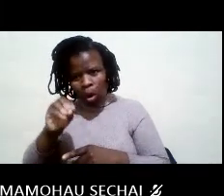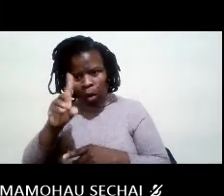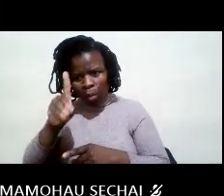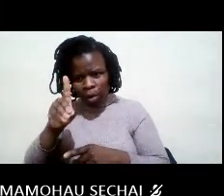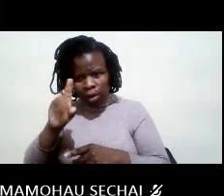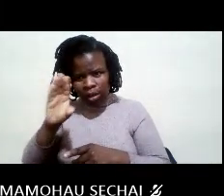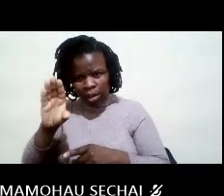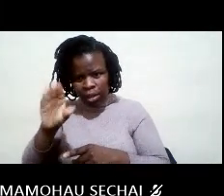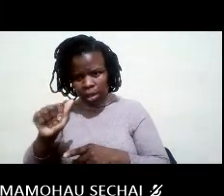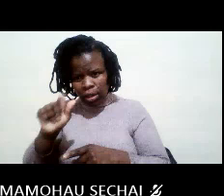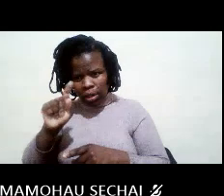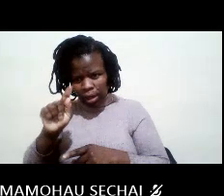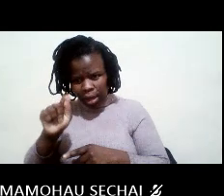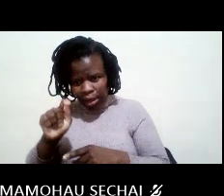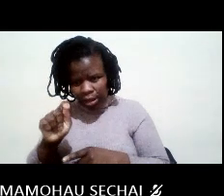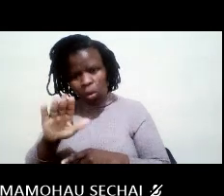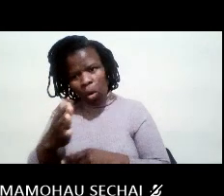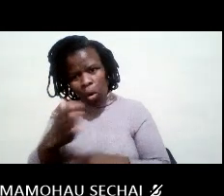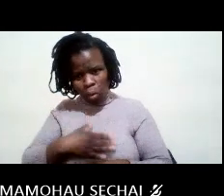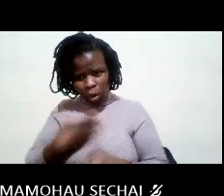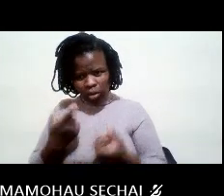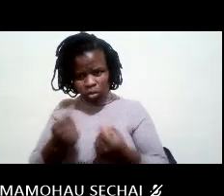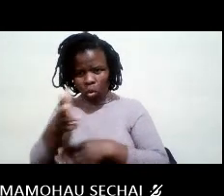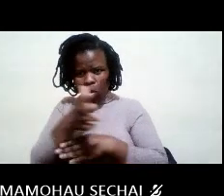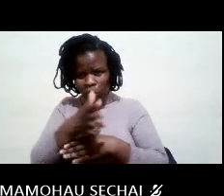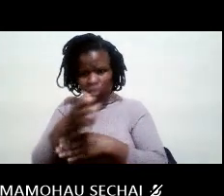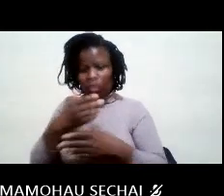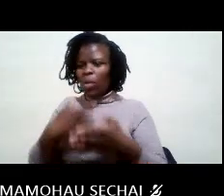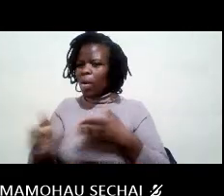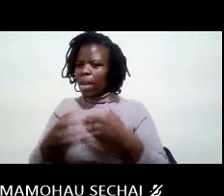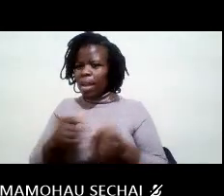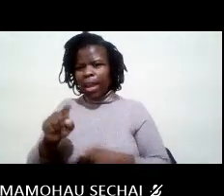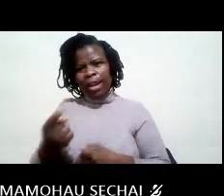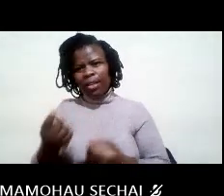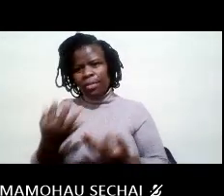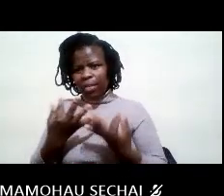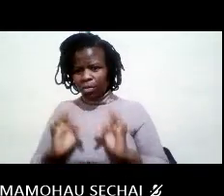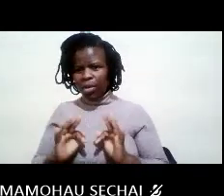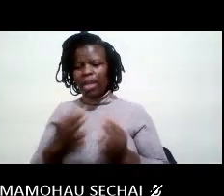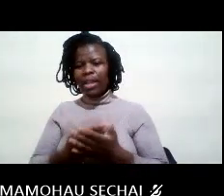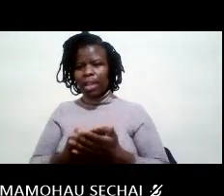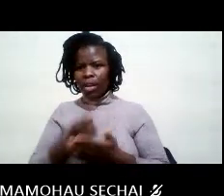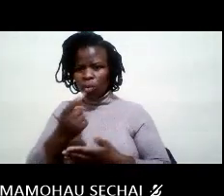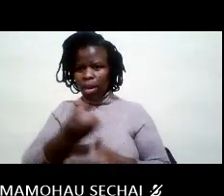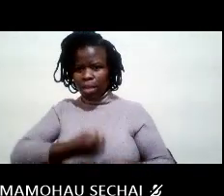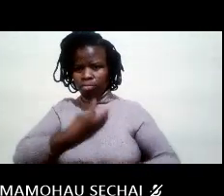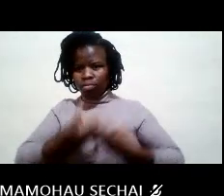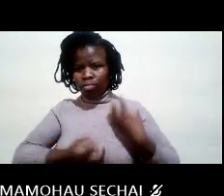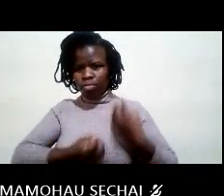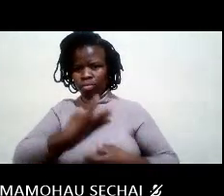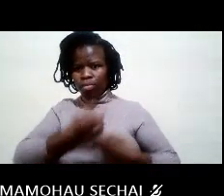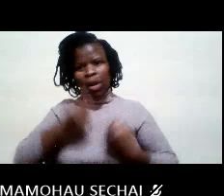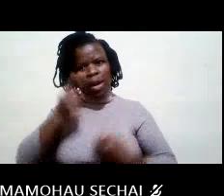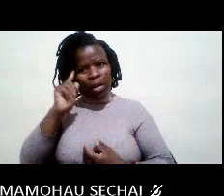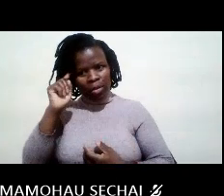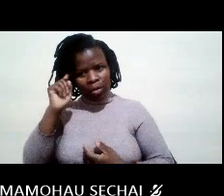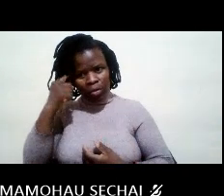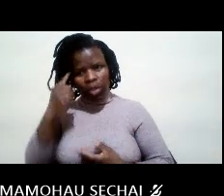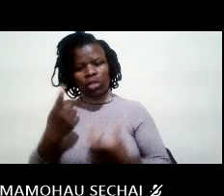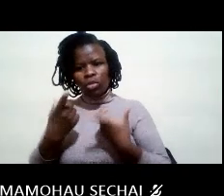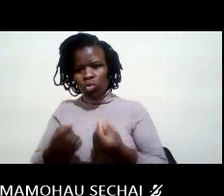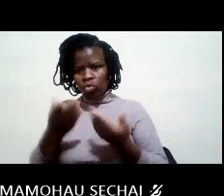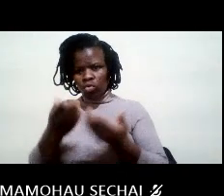do a video, up to you. Anything you want to do that helps you express, your thoughts, please do that. And then you post it to the